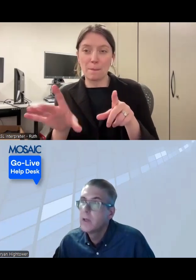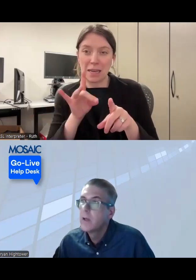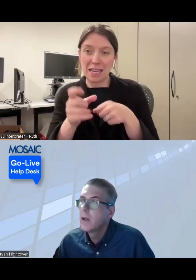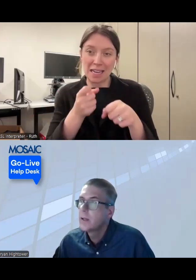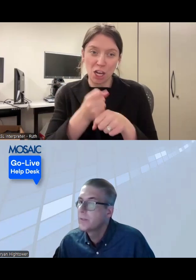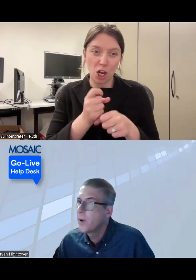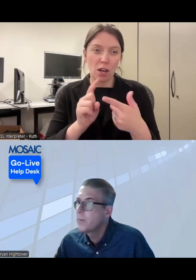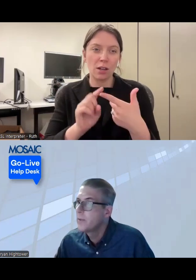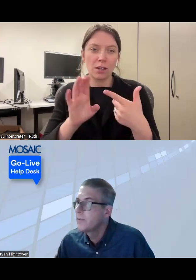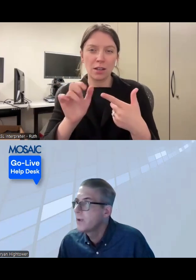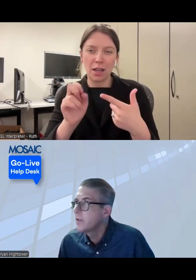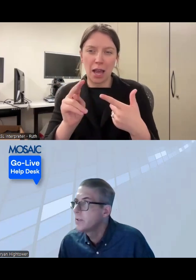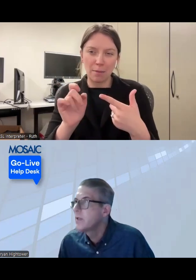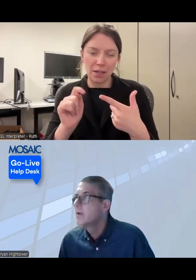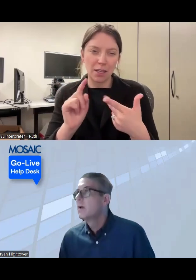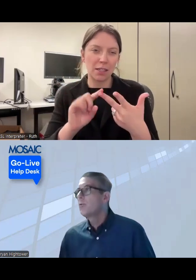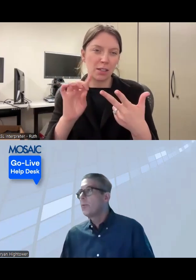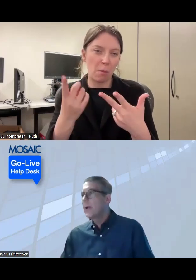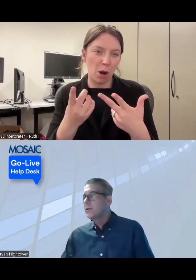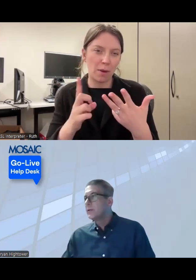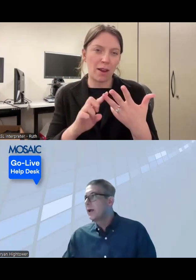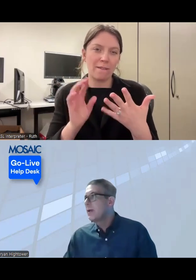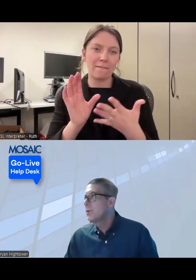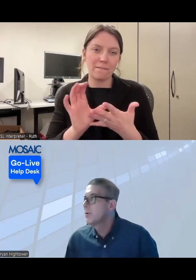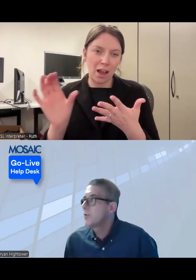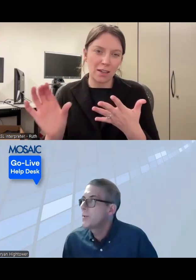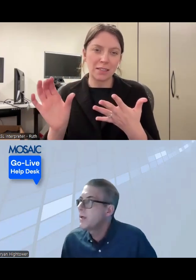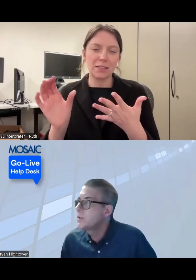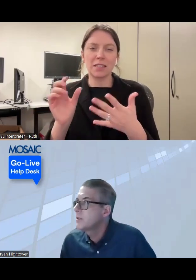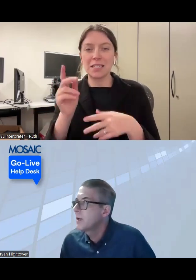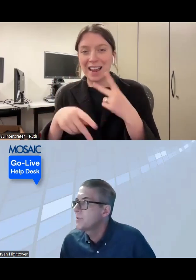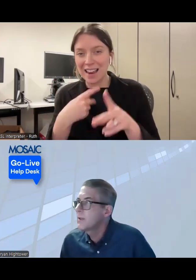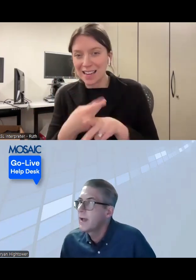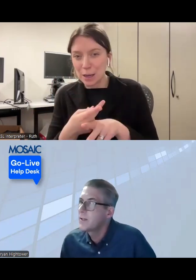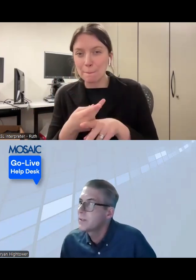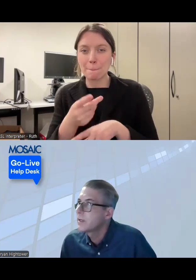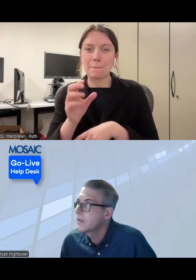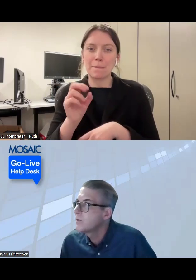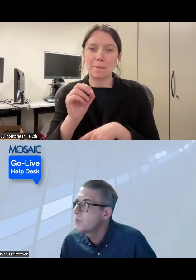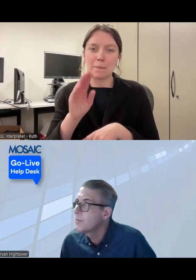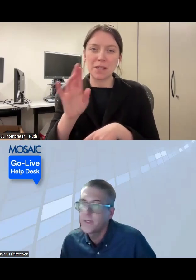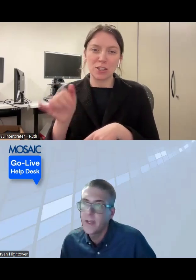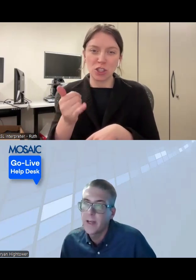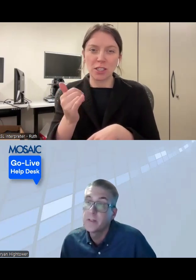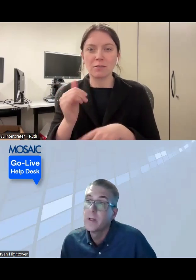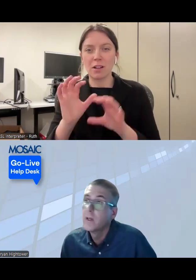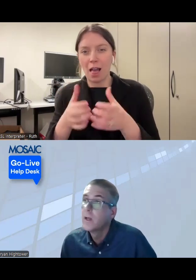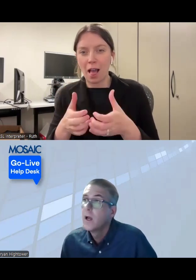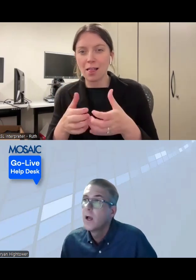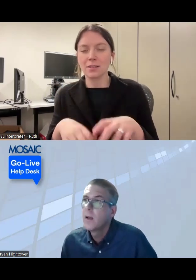cabinet, department, fund, appropriation type, appropriation, object class, and dormant